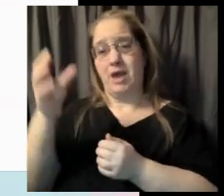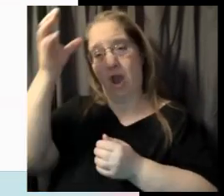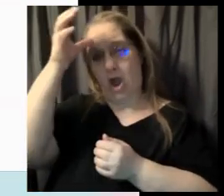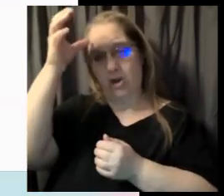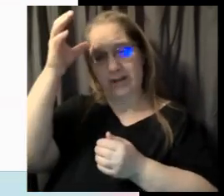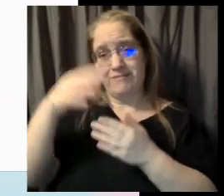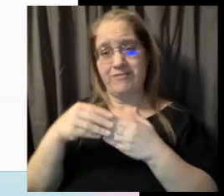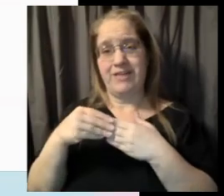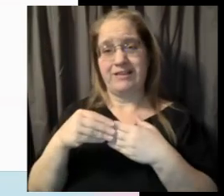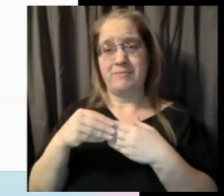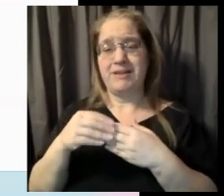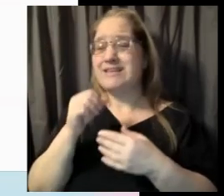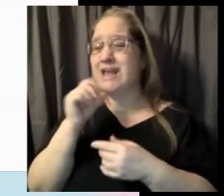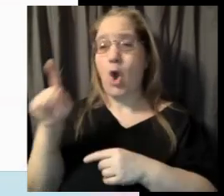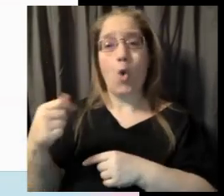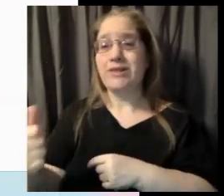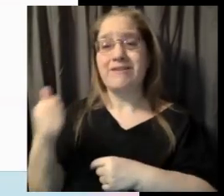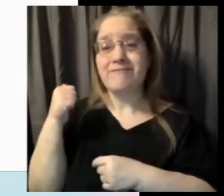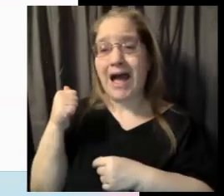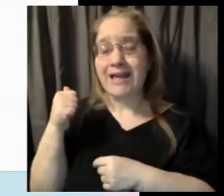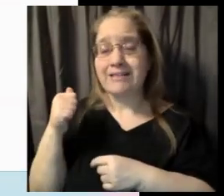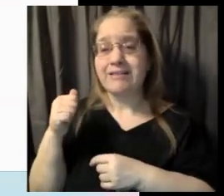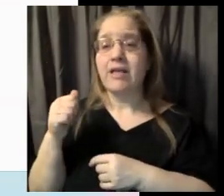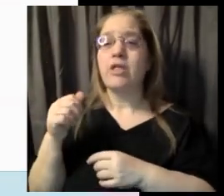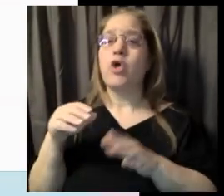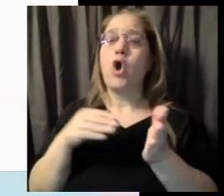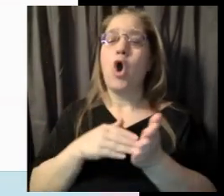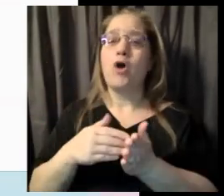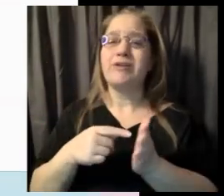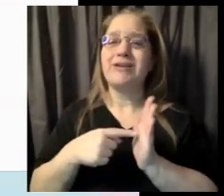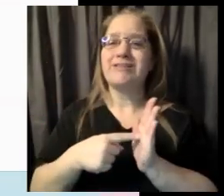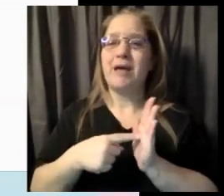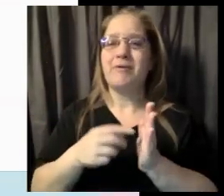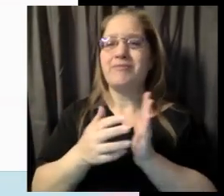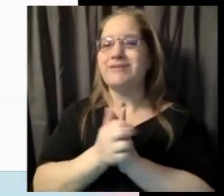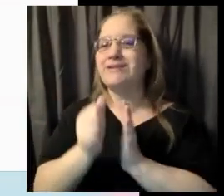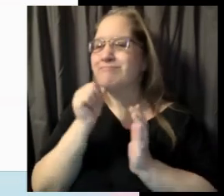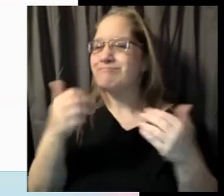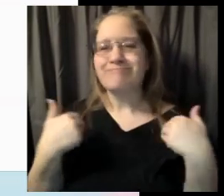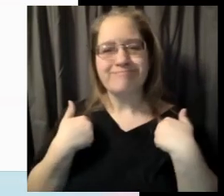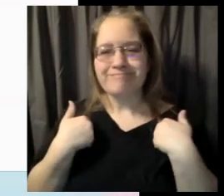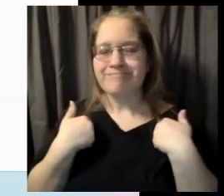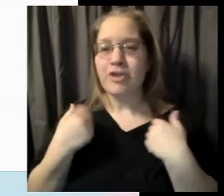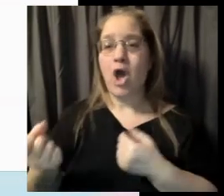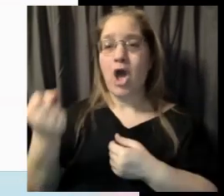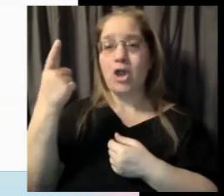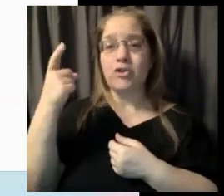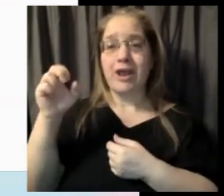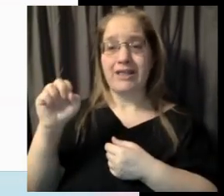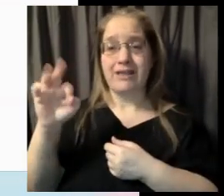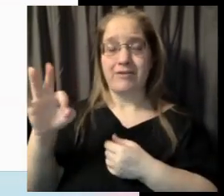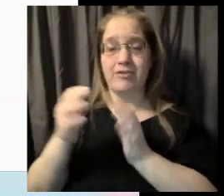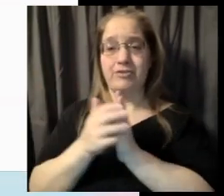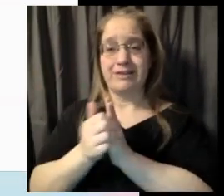that defiance or inattentiveness, they're often a sign of underdeveloped skills. So by understanding the executive function skills